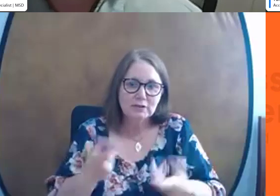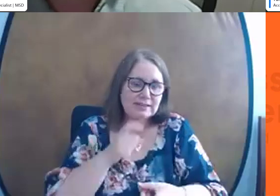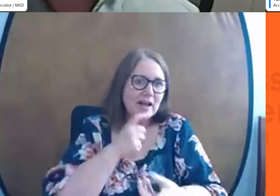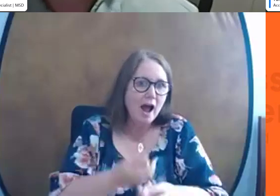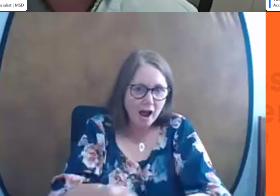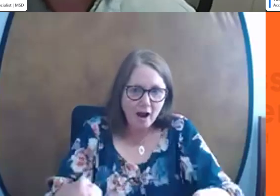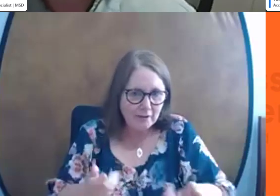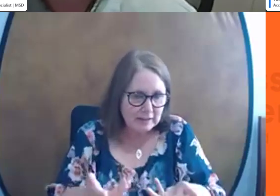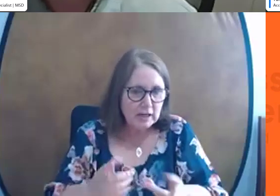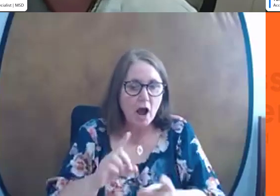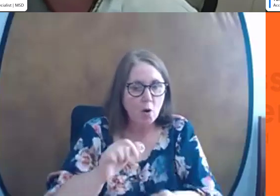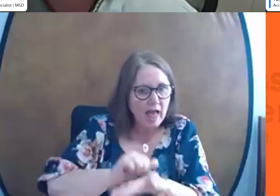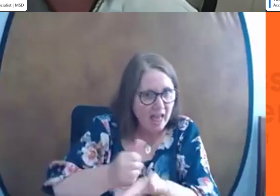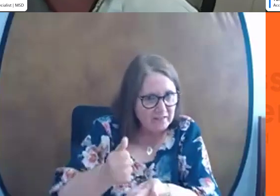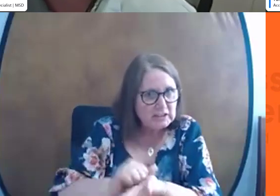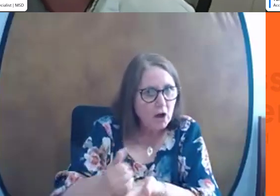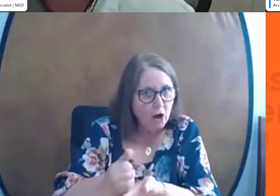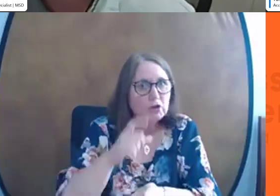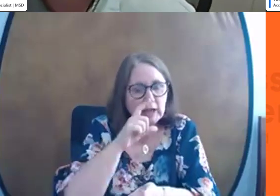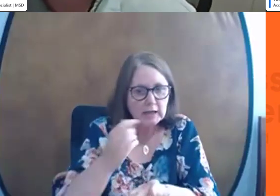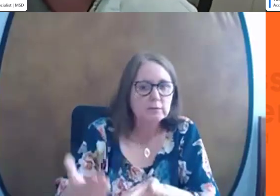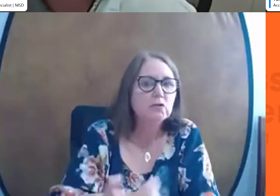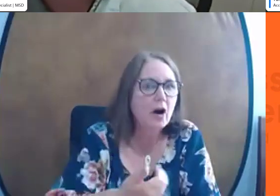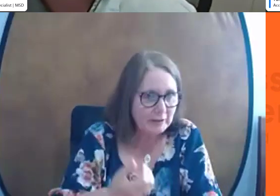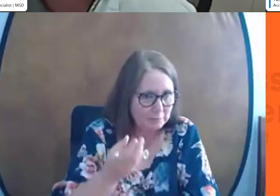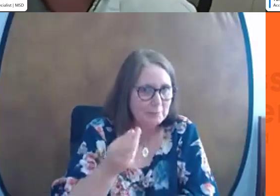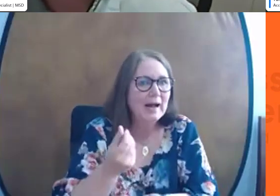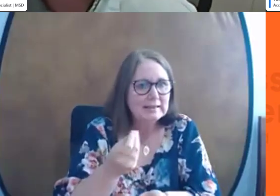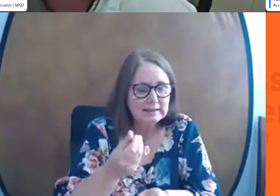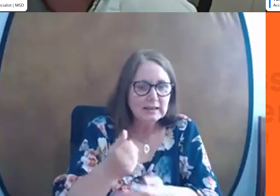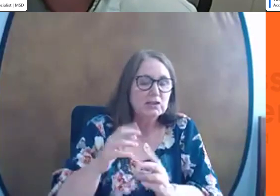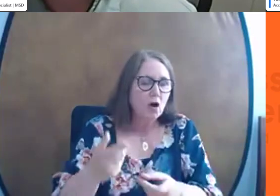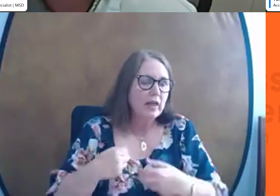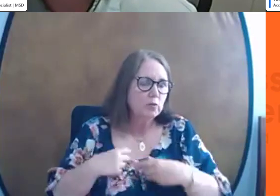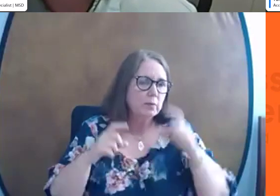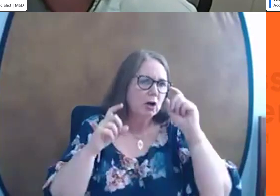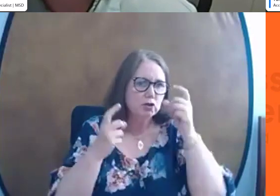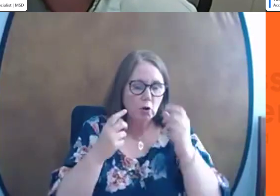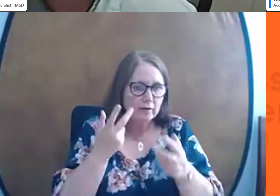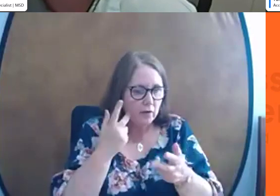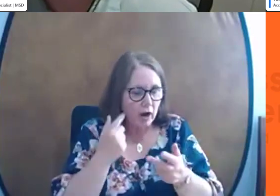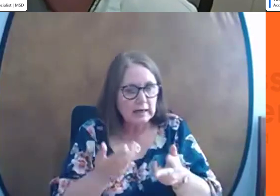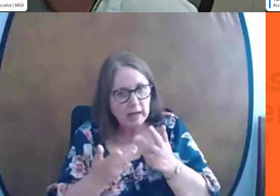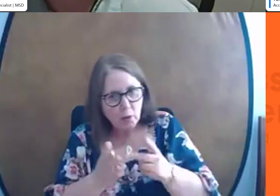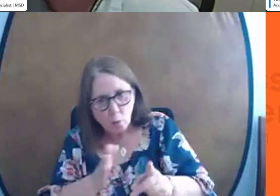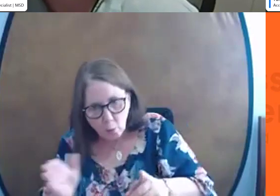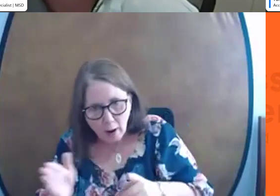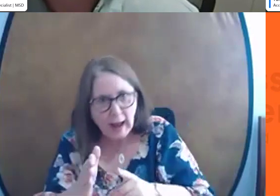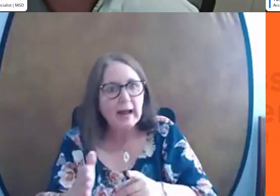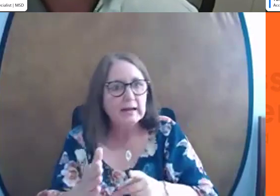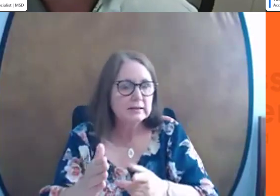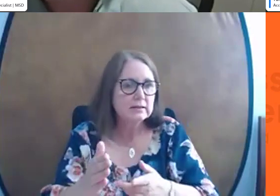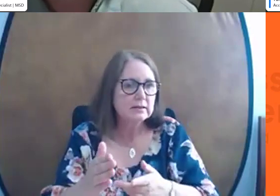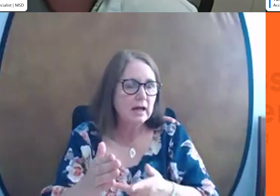It's a money issue. So often it's that fiscal kind of barrier that we have. And we can maybe advertise and try and find other ways